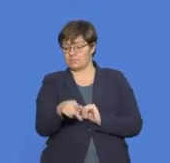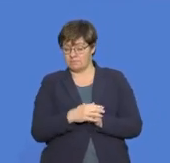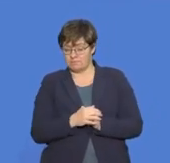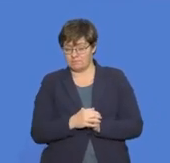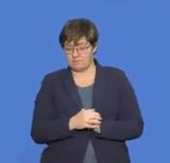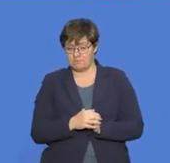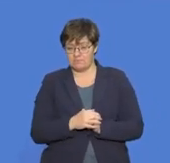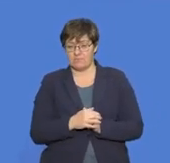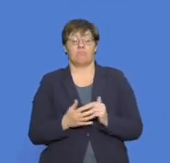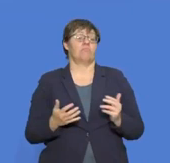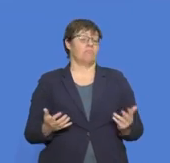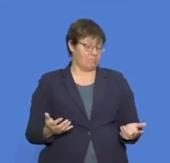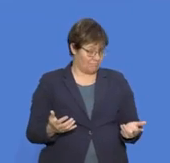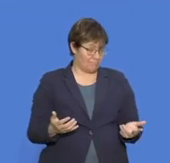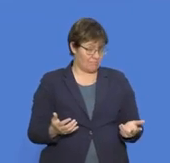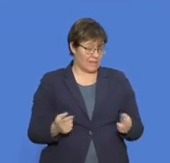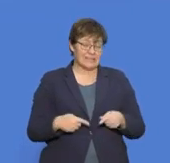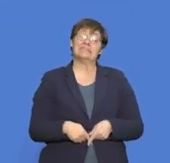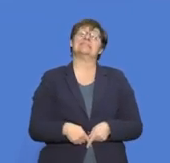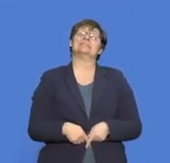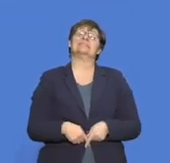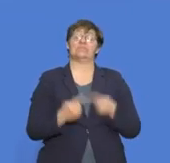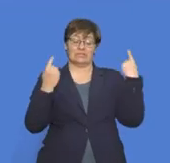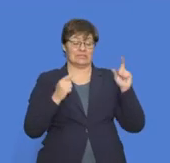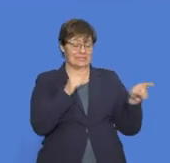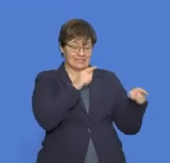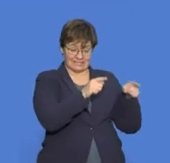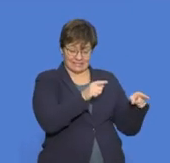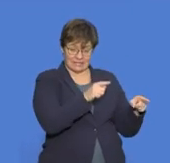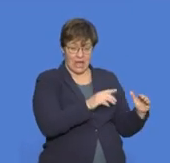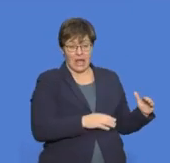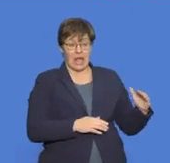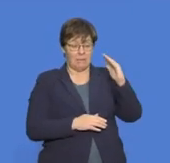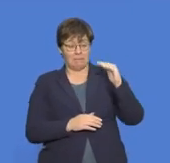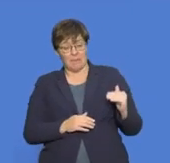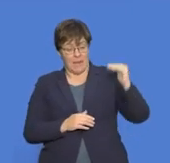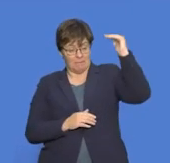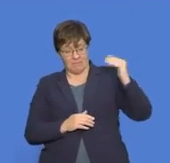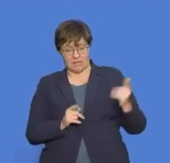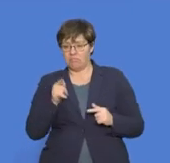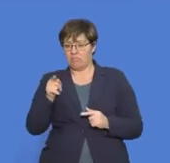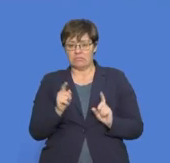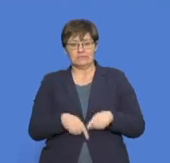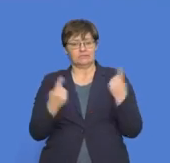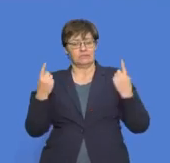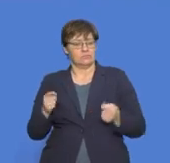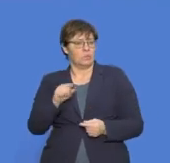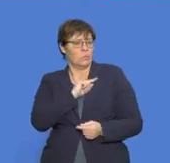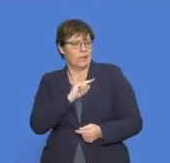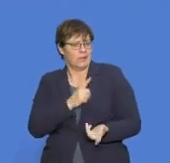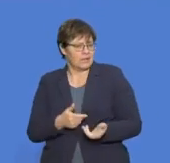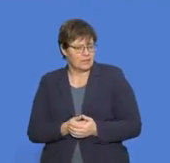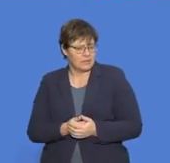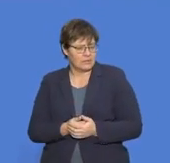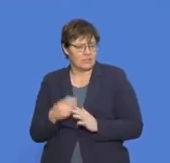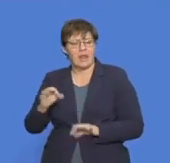this. And boy, is it very different to the other graphs we have seen. But why?